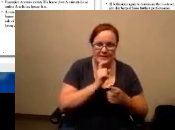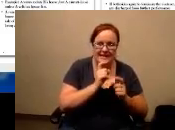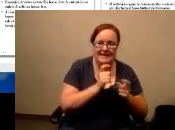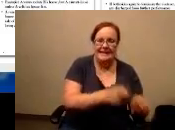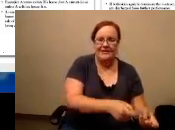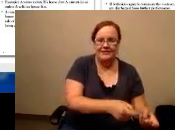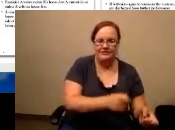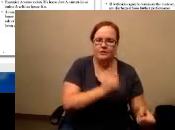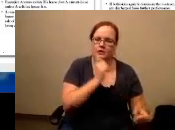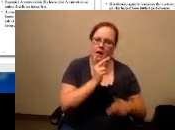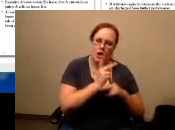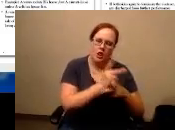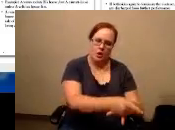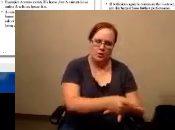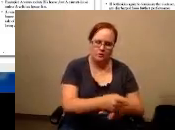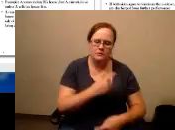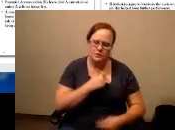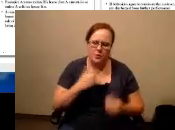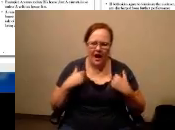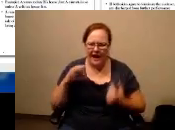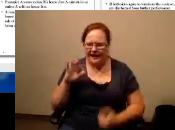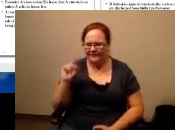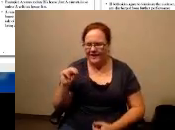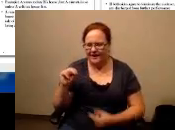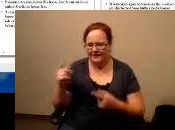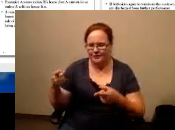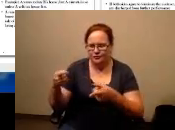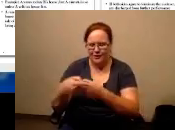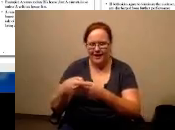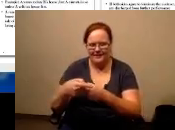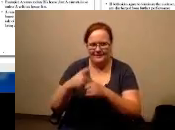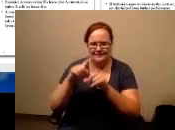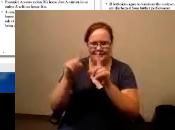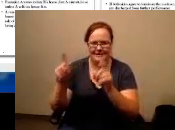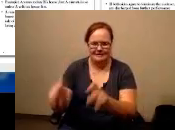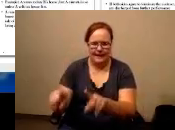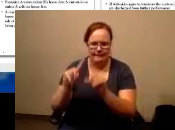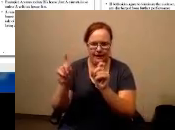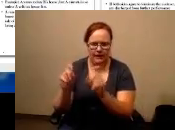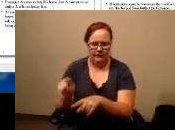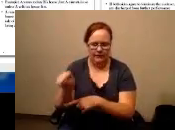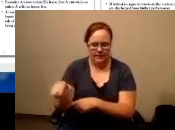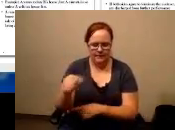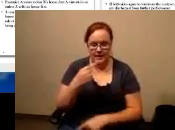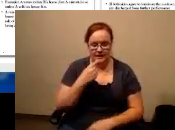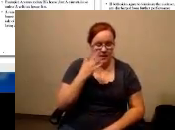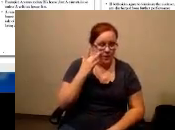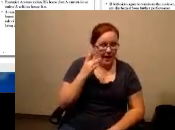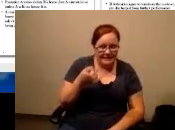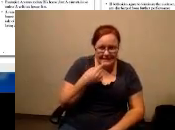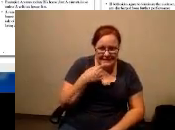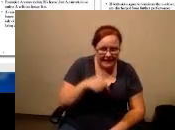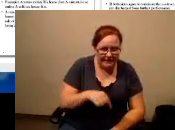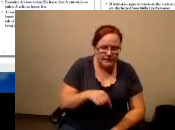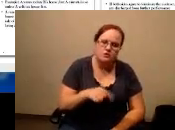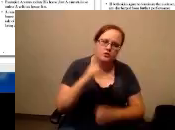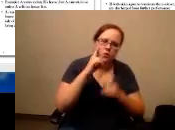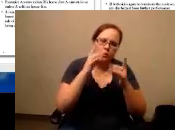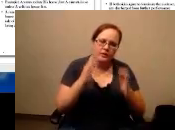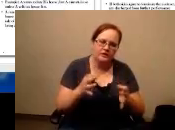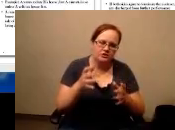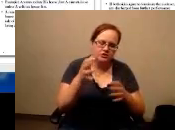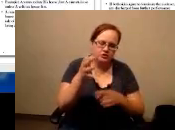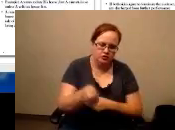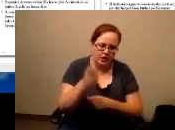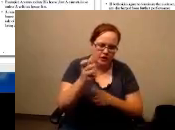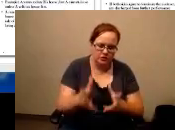loan. So I had to cross-examine him. Then why does it say loan? The judge basically concluded he was lying.